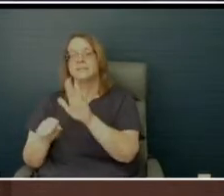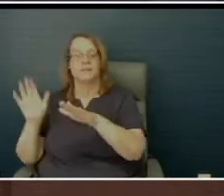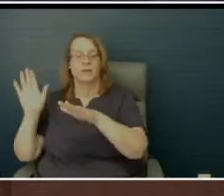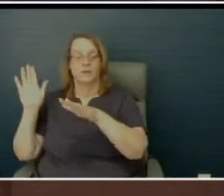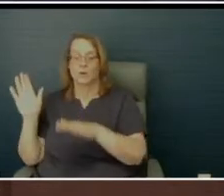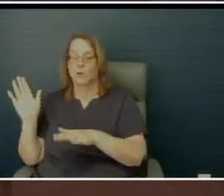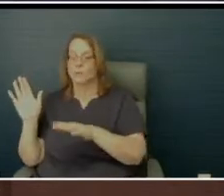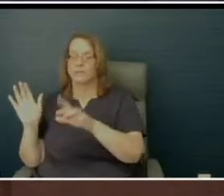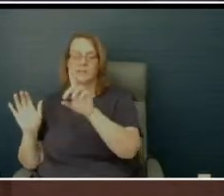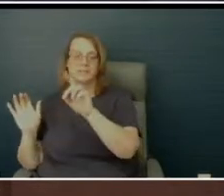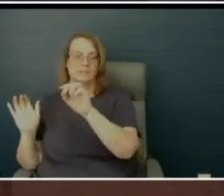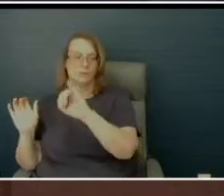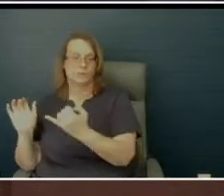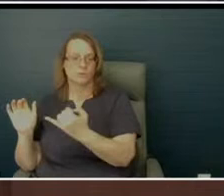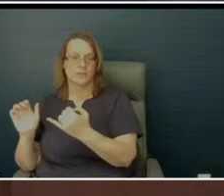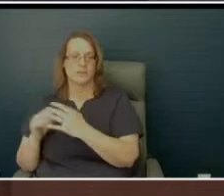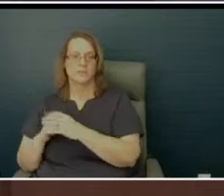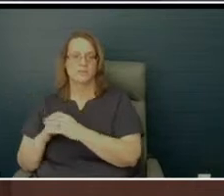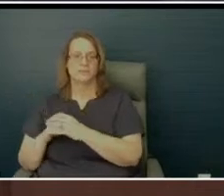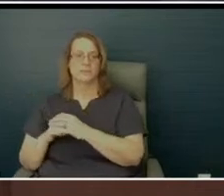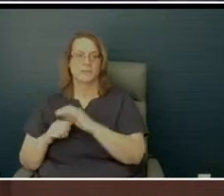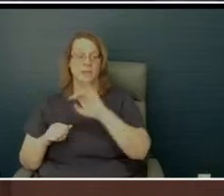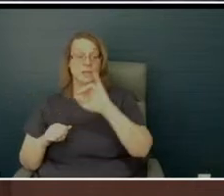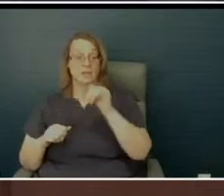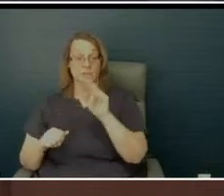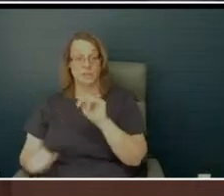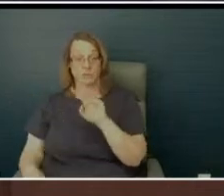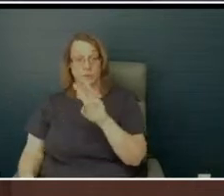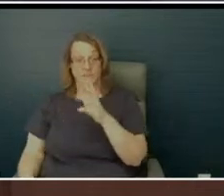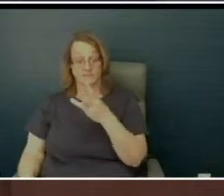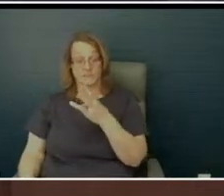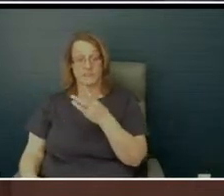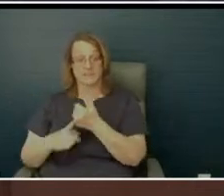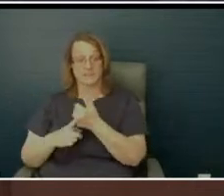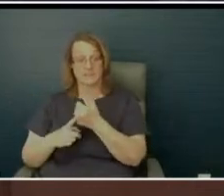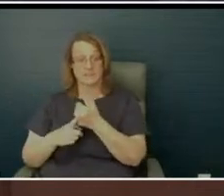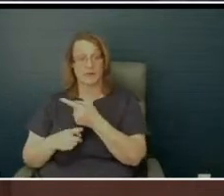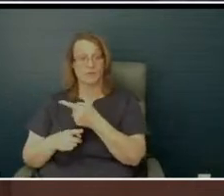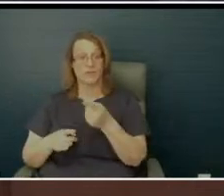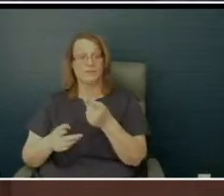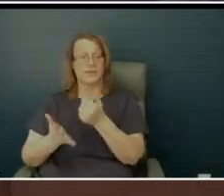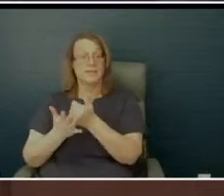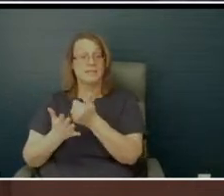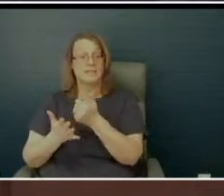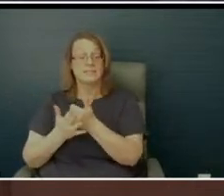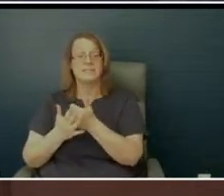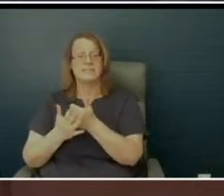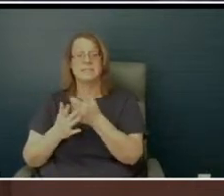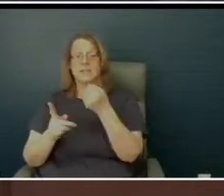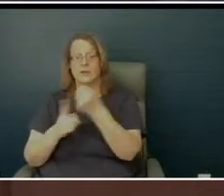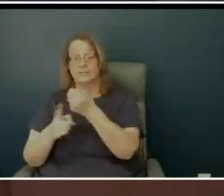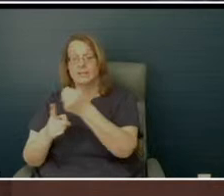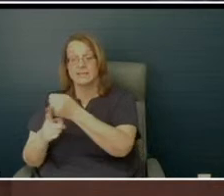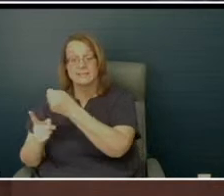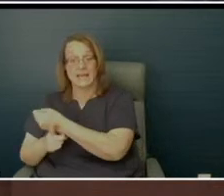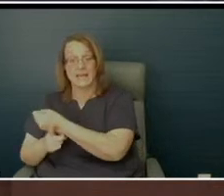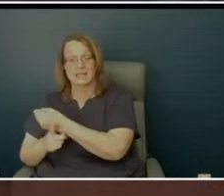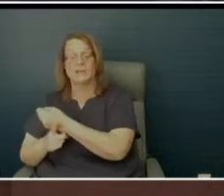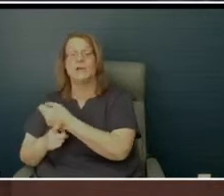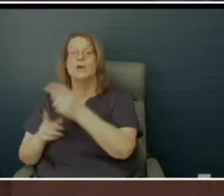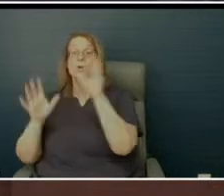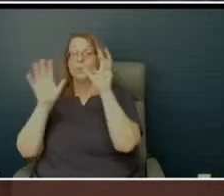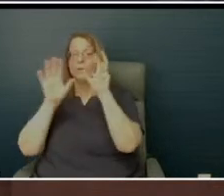Justice. On January 6th itself, they assisted during the attack while our commander-in-chief stayed silent. Their bravery is a